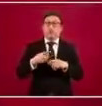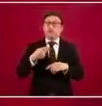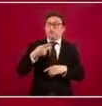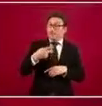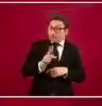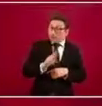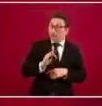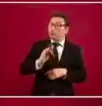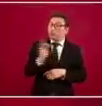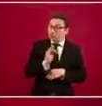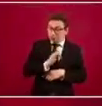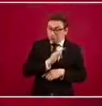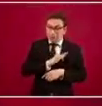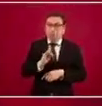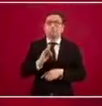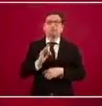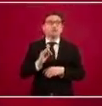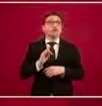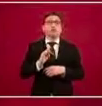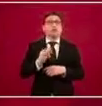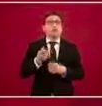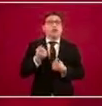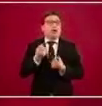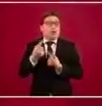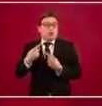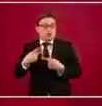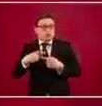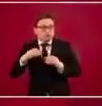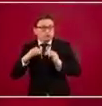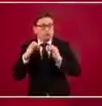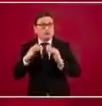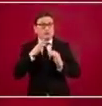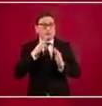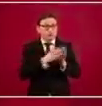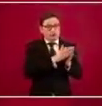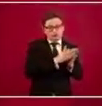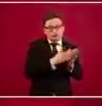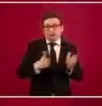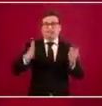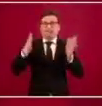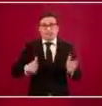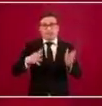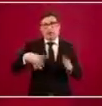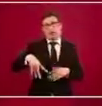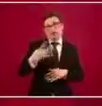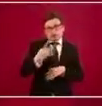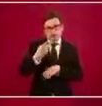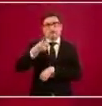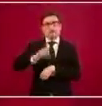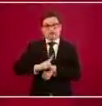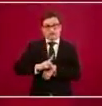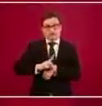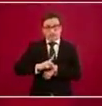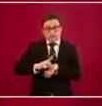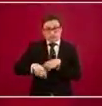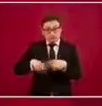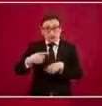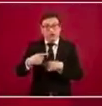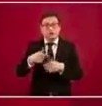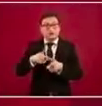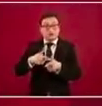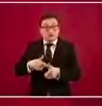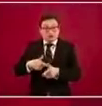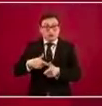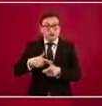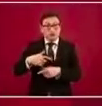and it is rare for people to still be able to spread the disease at day 12 or